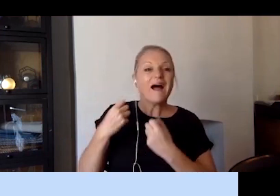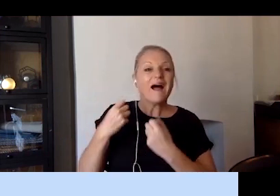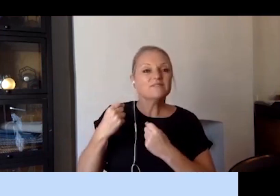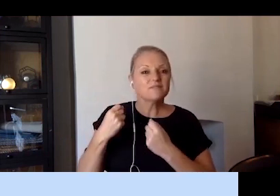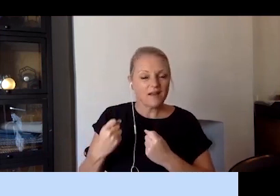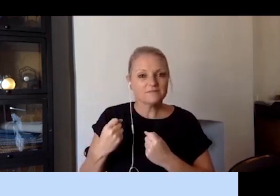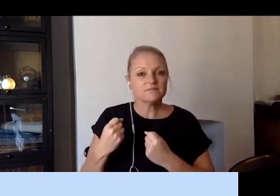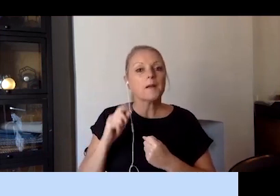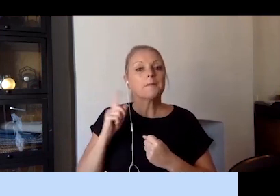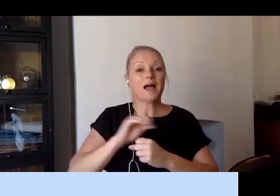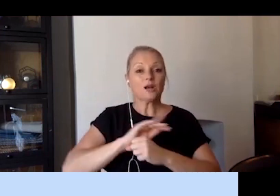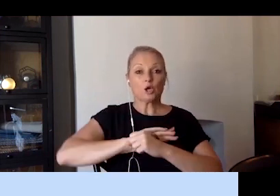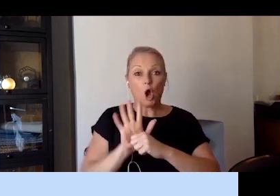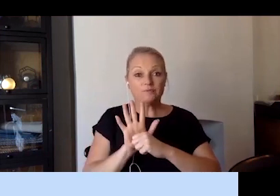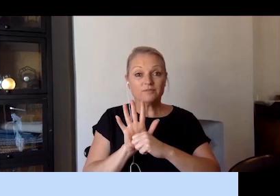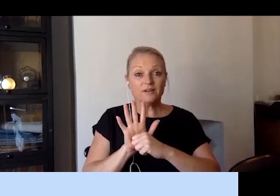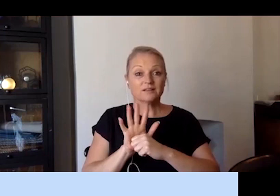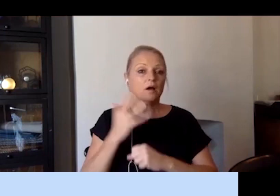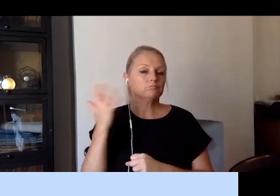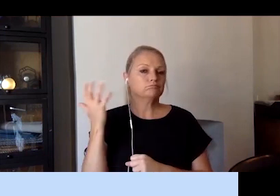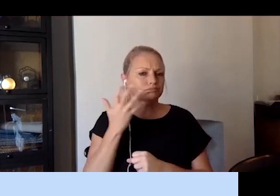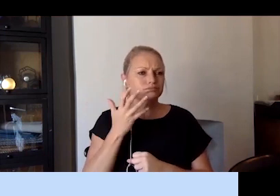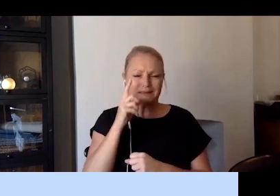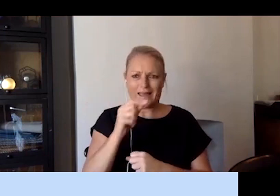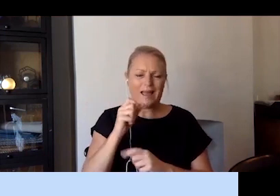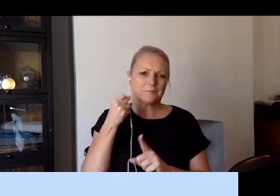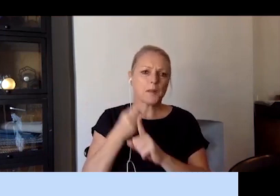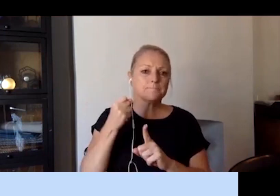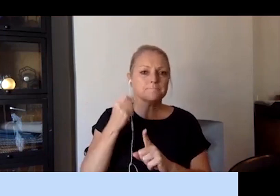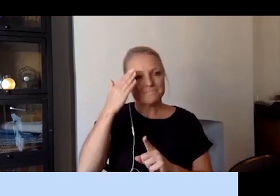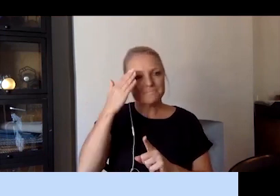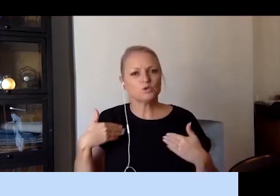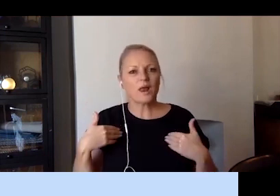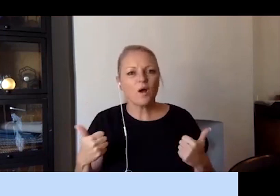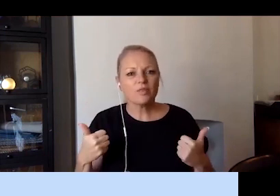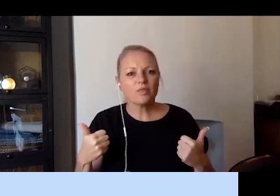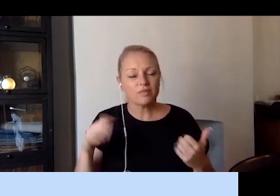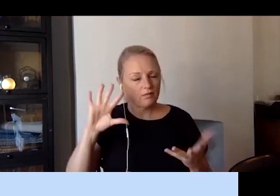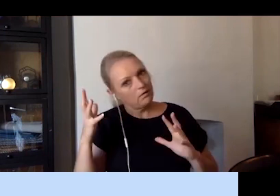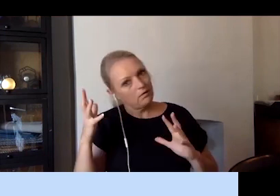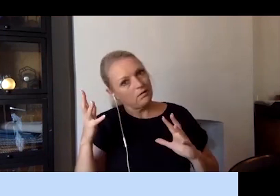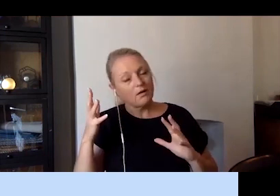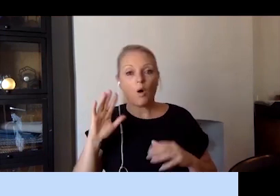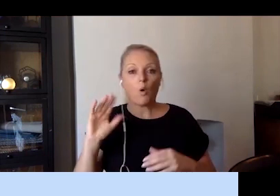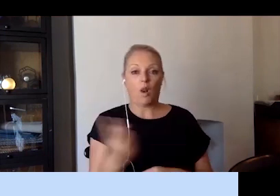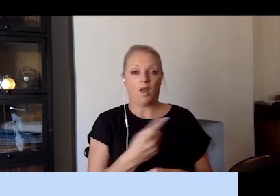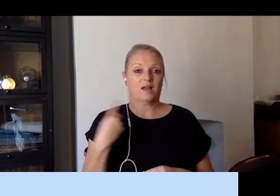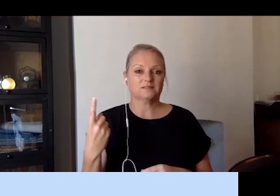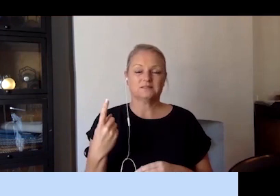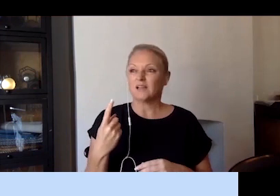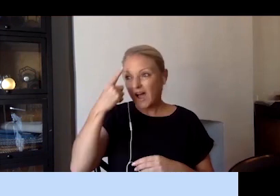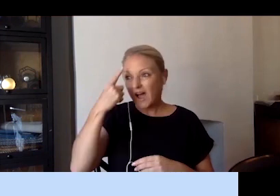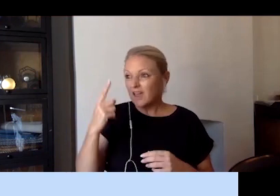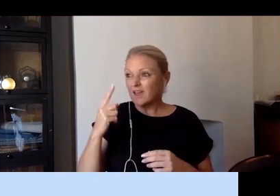COVID-19 would have an impact on our mental health. And thus it's completely normal to feel sad or